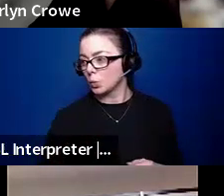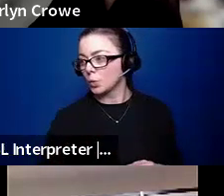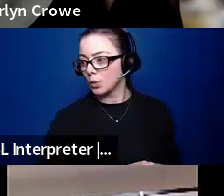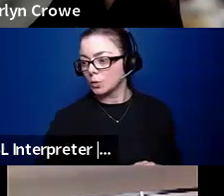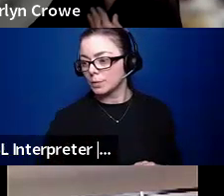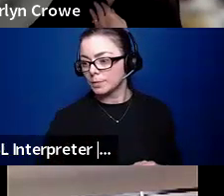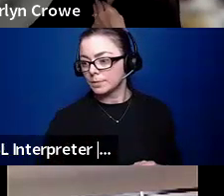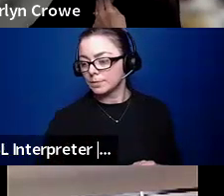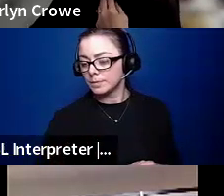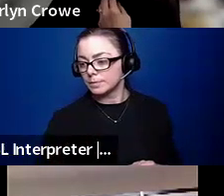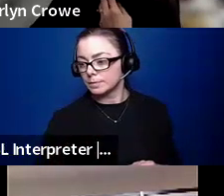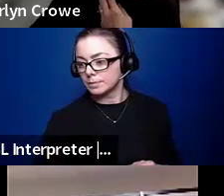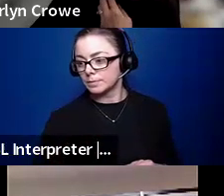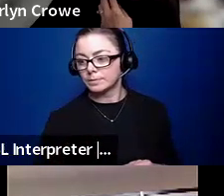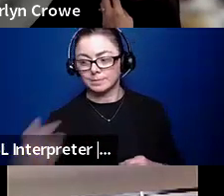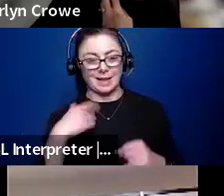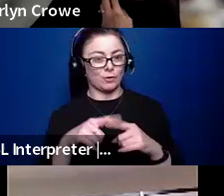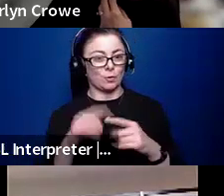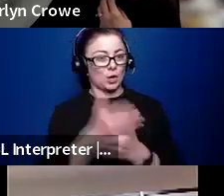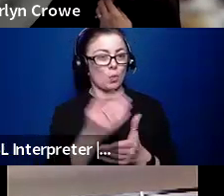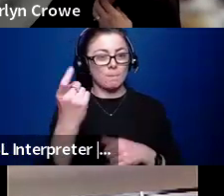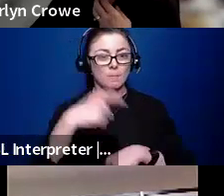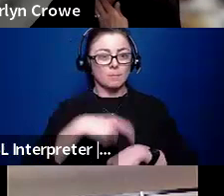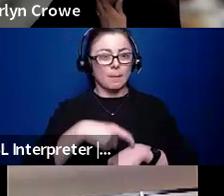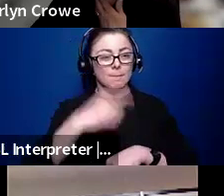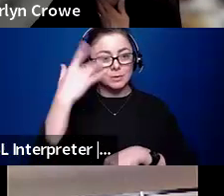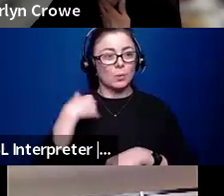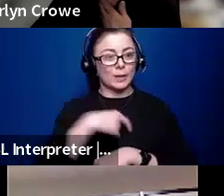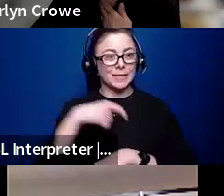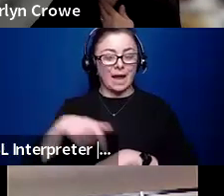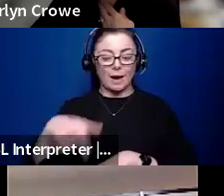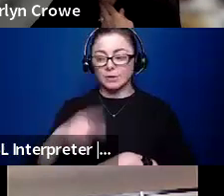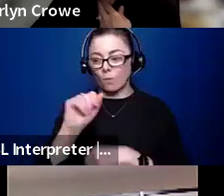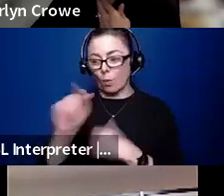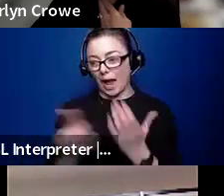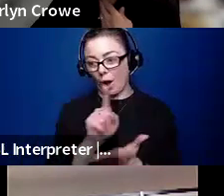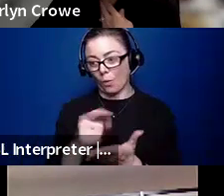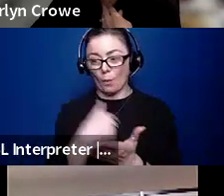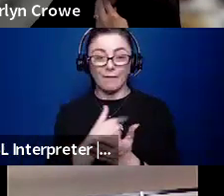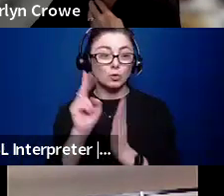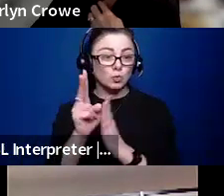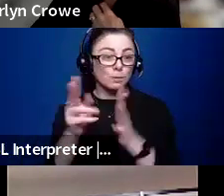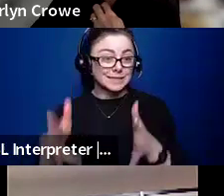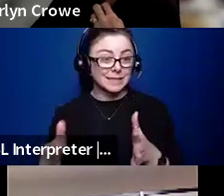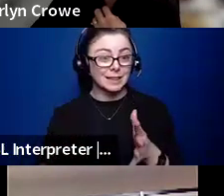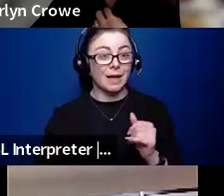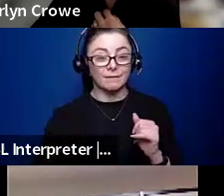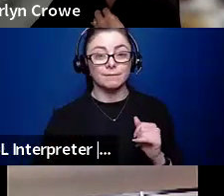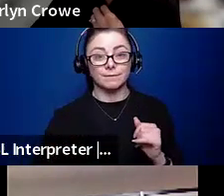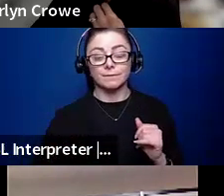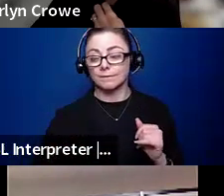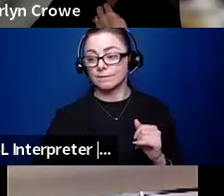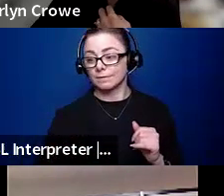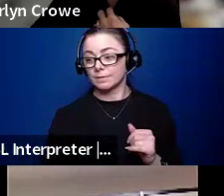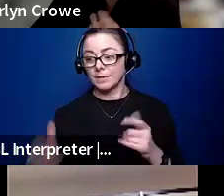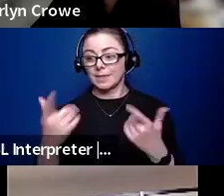looks I have to interrupt one more time because we timed this for an hour, and so we have 2 more minutes left. And the